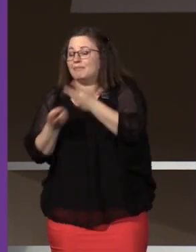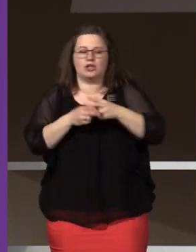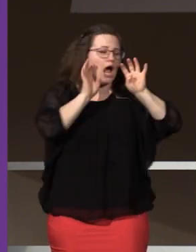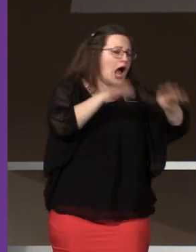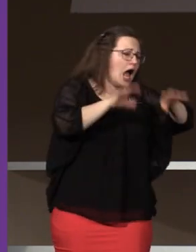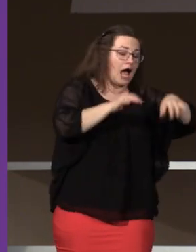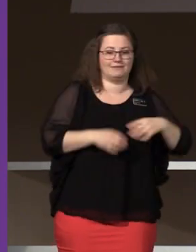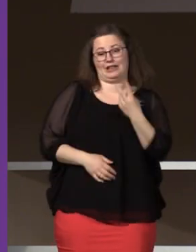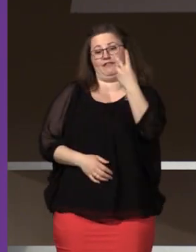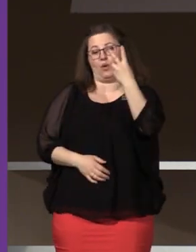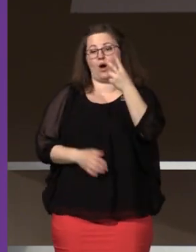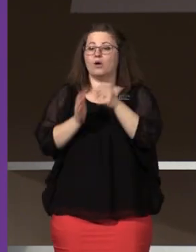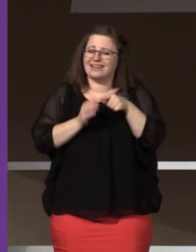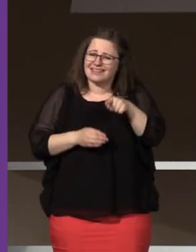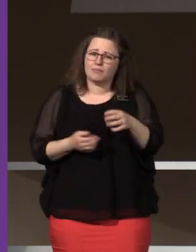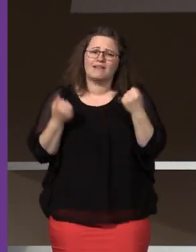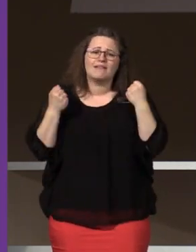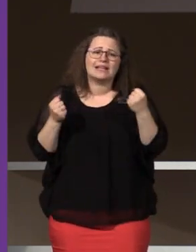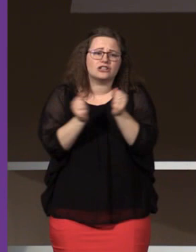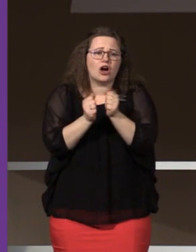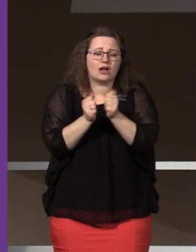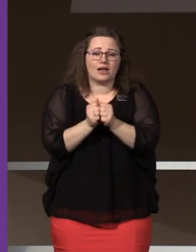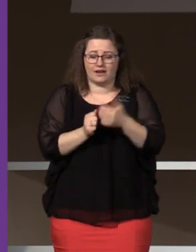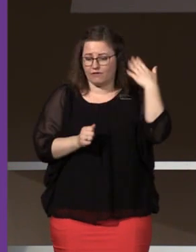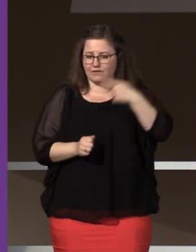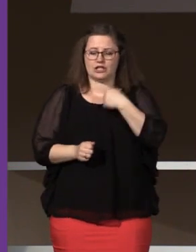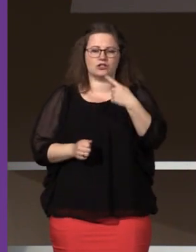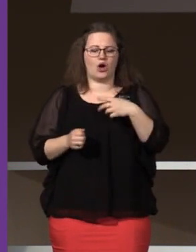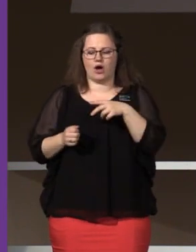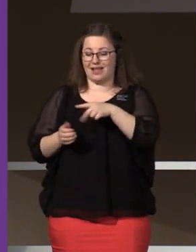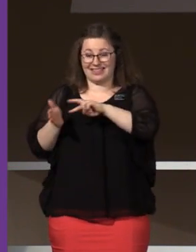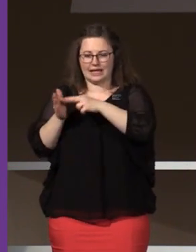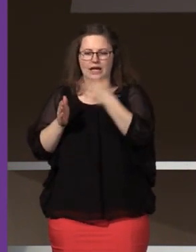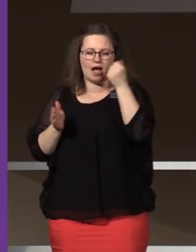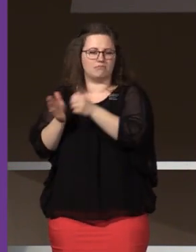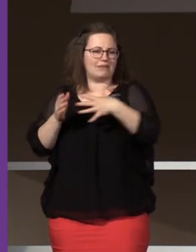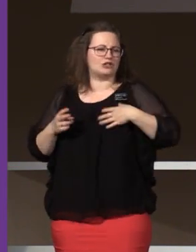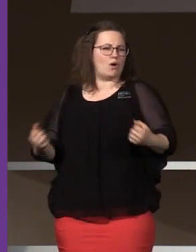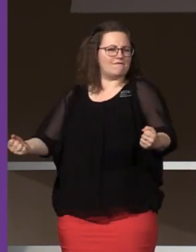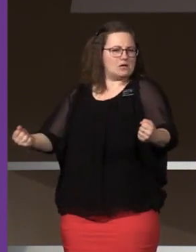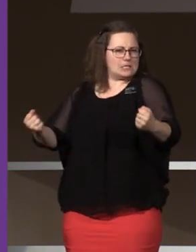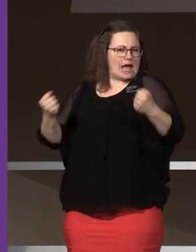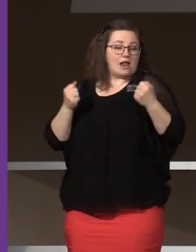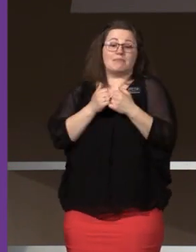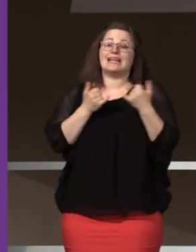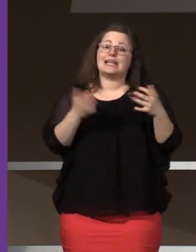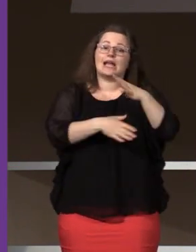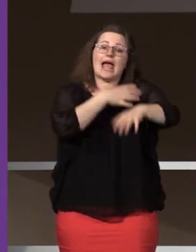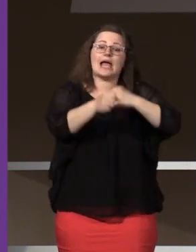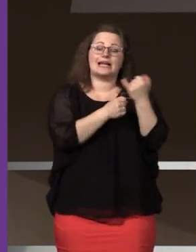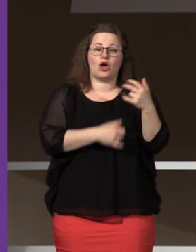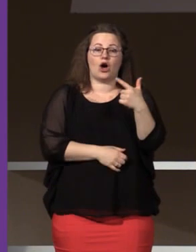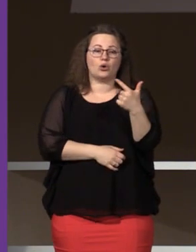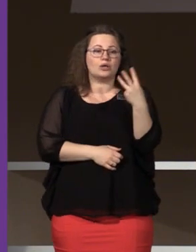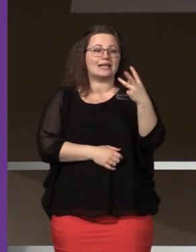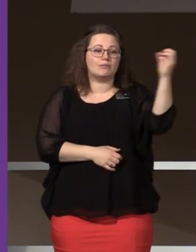thing, because this stuff matters. We've been talking earlier about the empowering potential of technology. In the UK, still 73% of